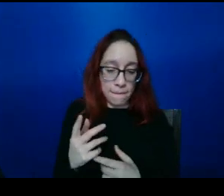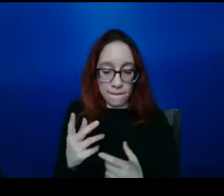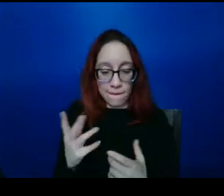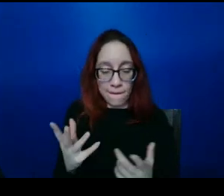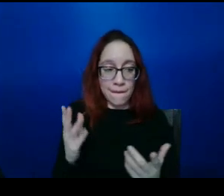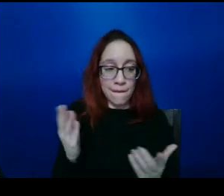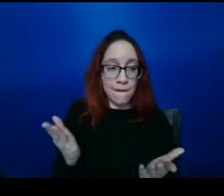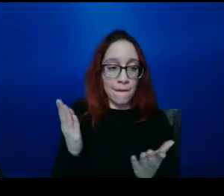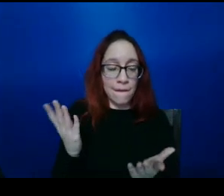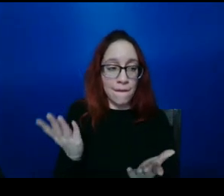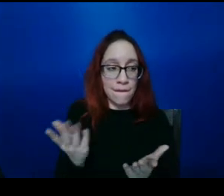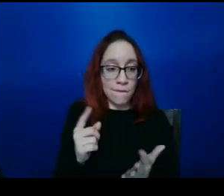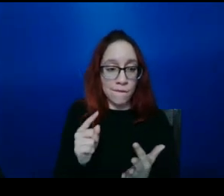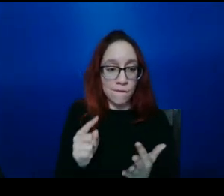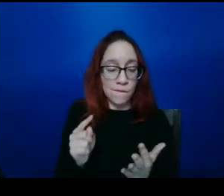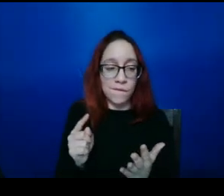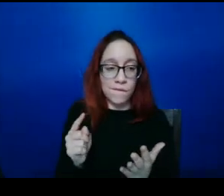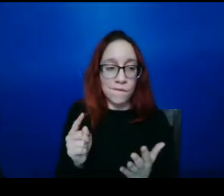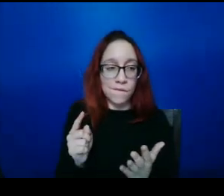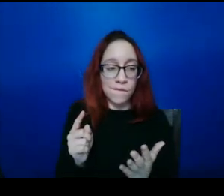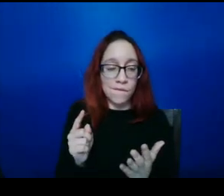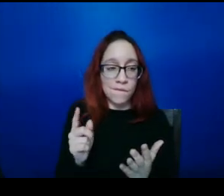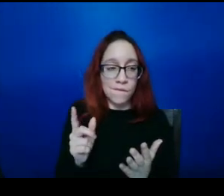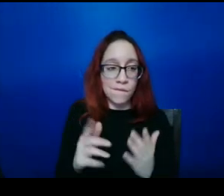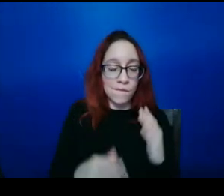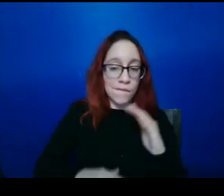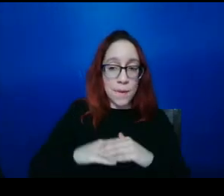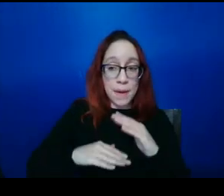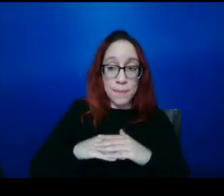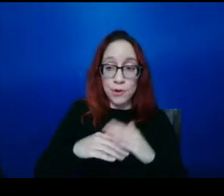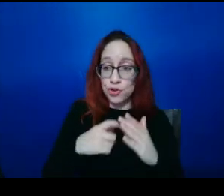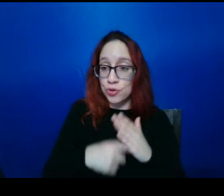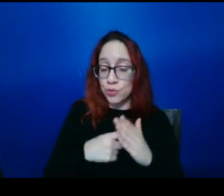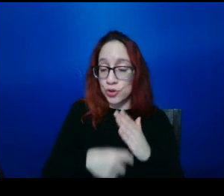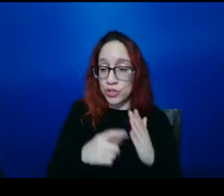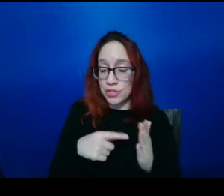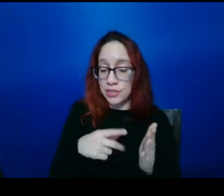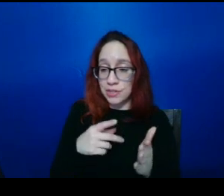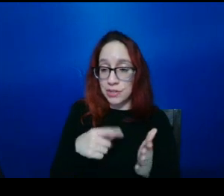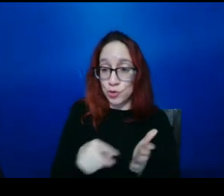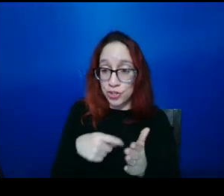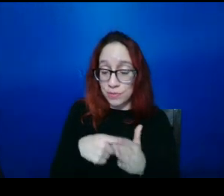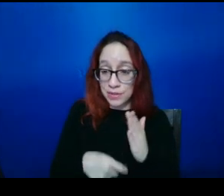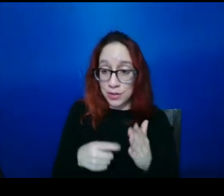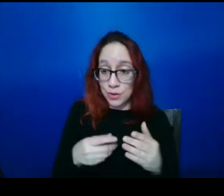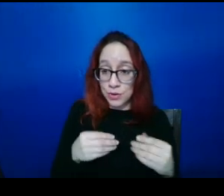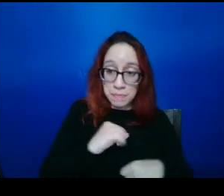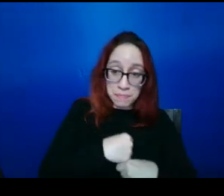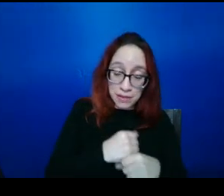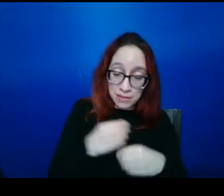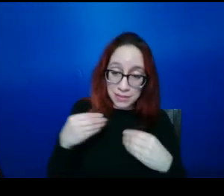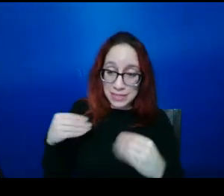this one of them is being that the maximum purchase price of a property, one is built and sell to